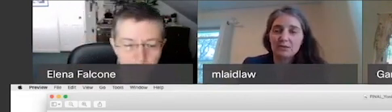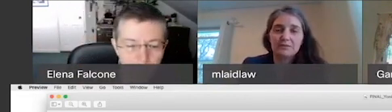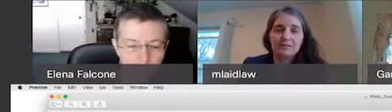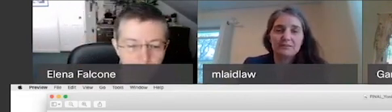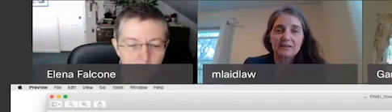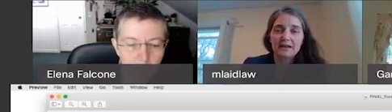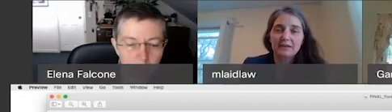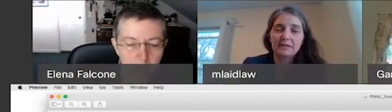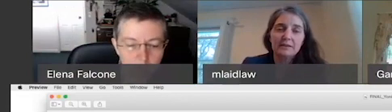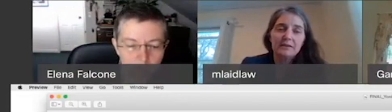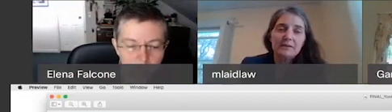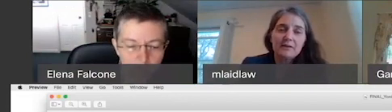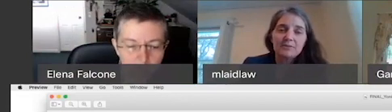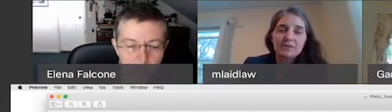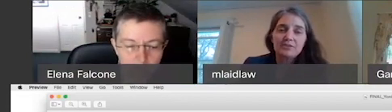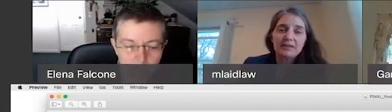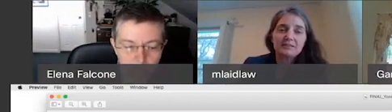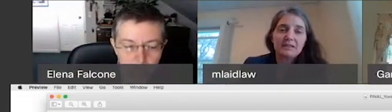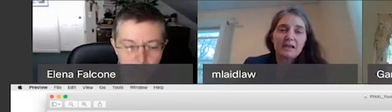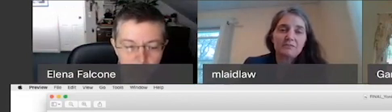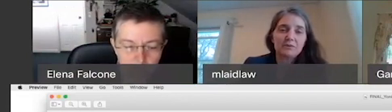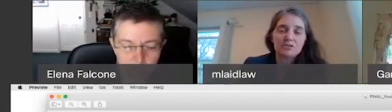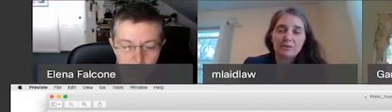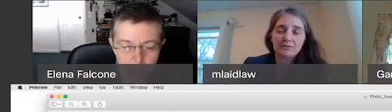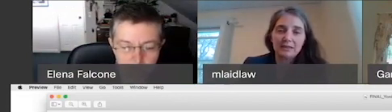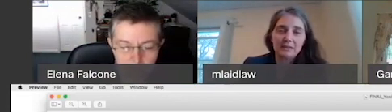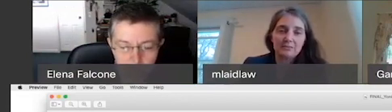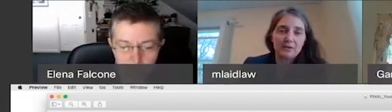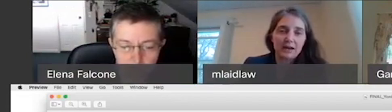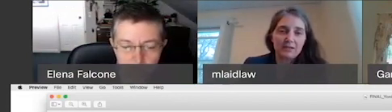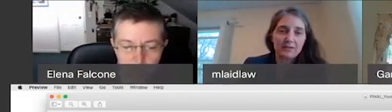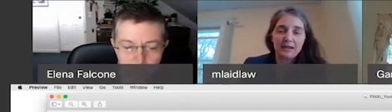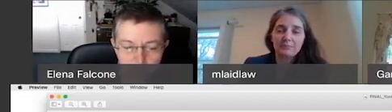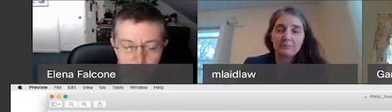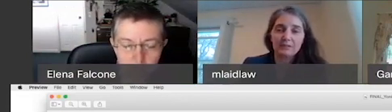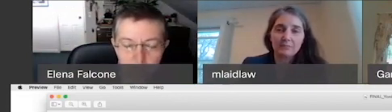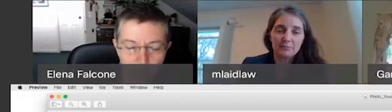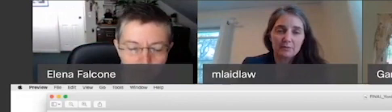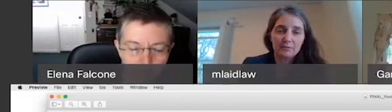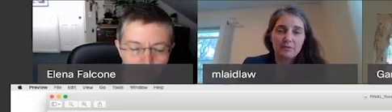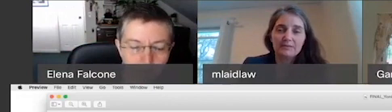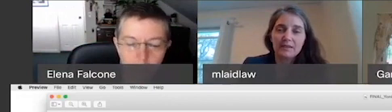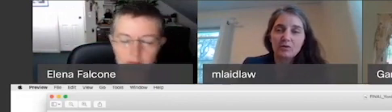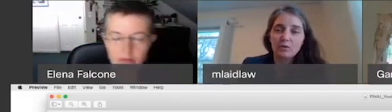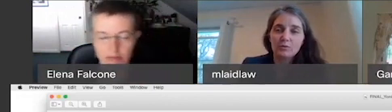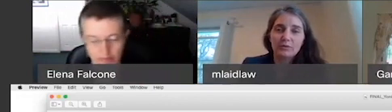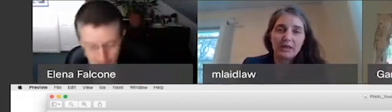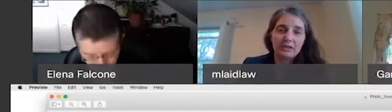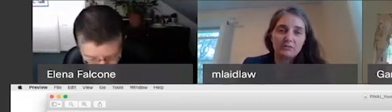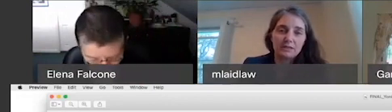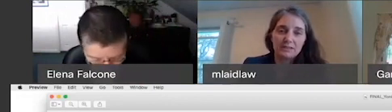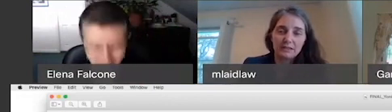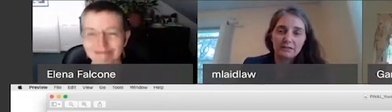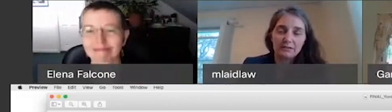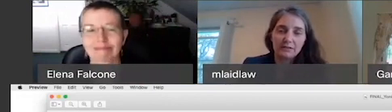component of this slide. But the things that everyone should be thinking about having at a minimum, once they are over the age